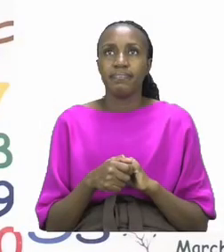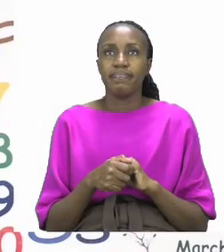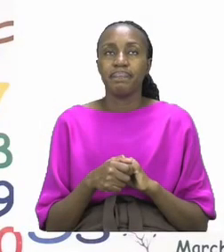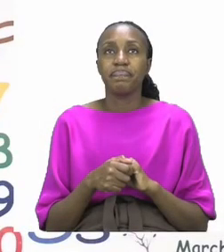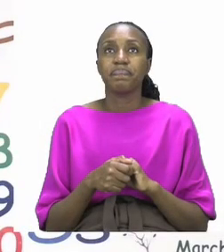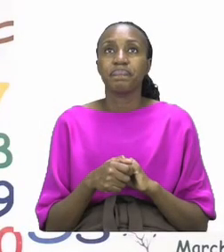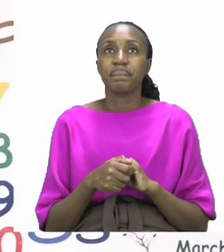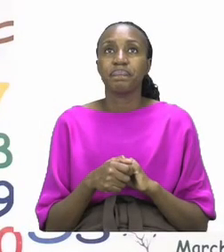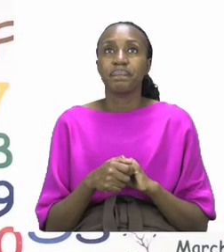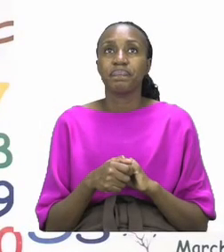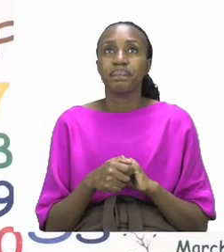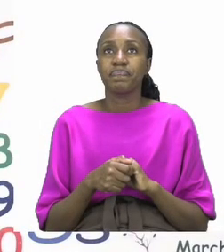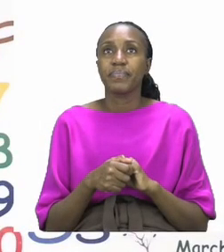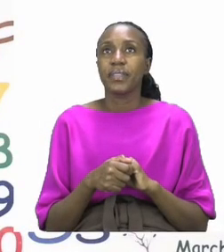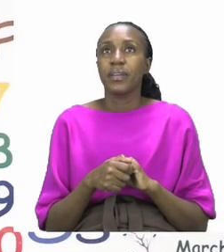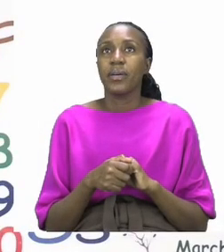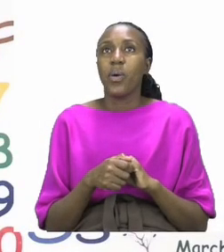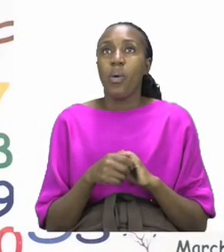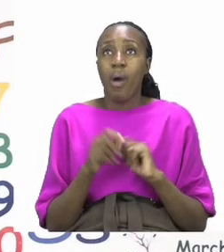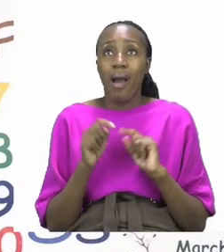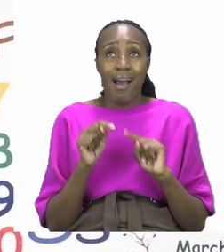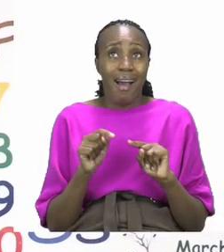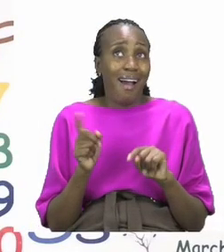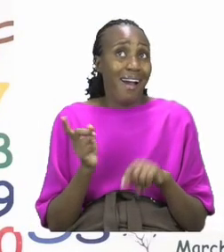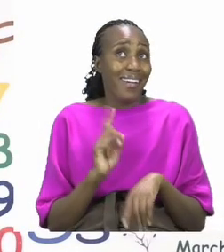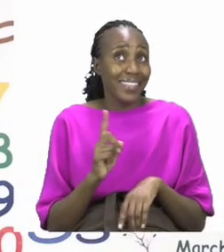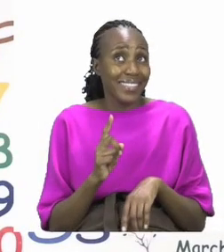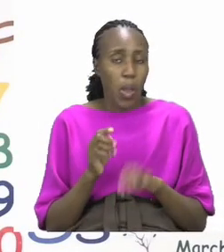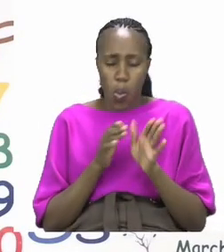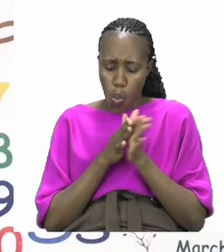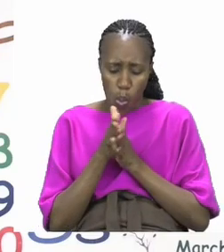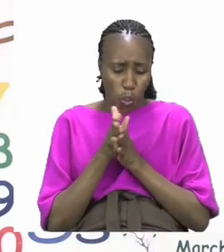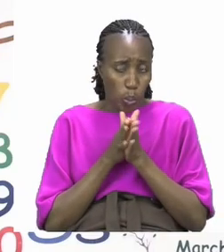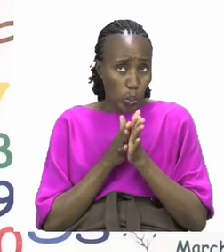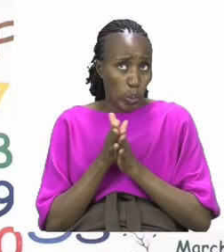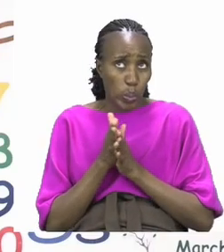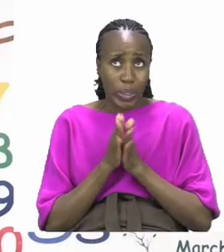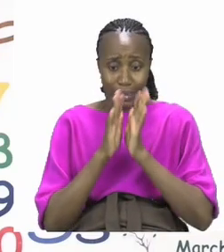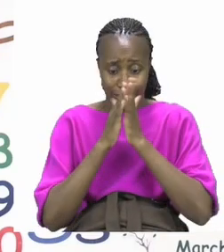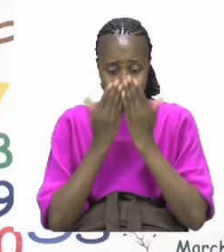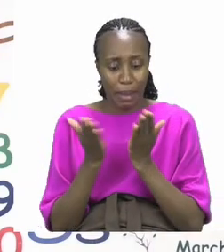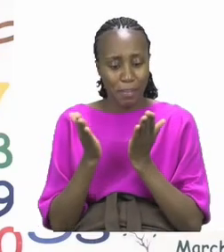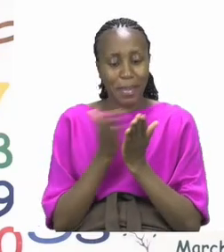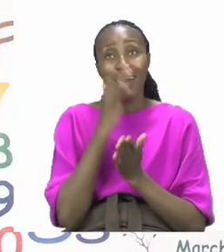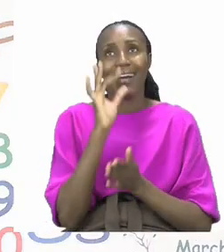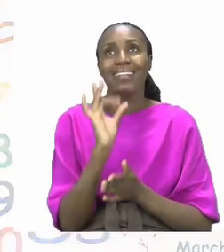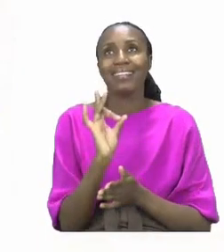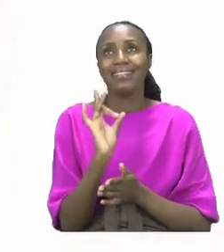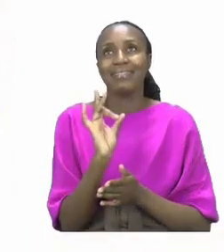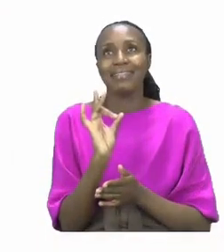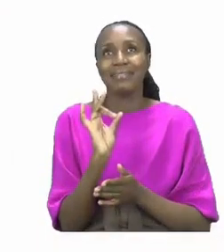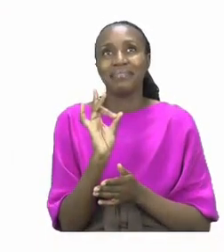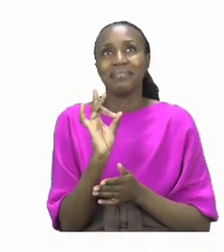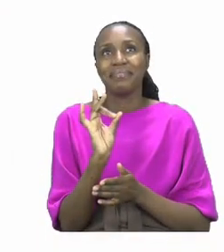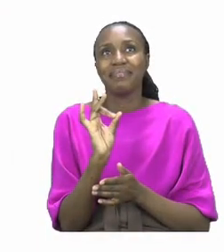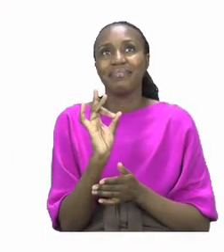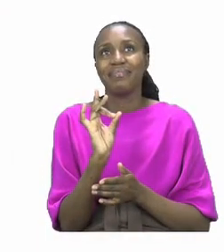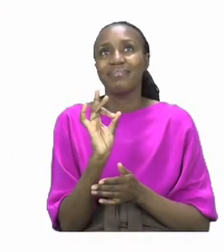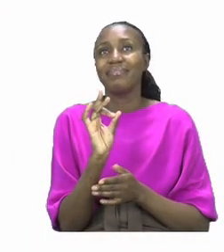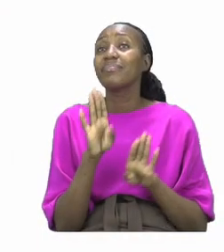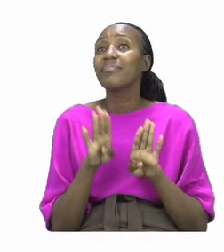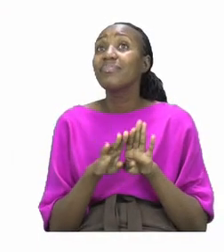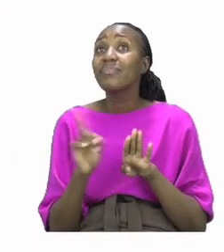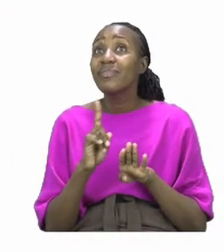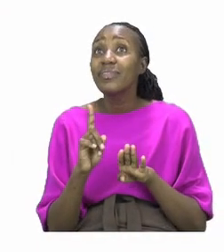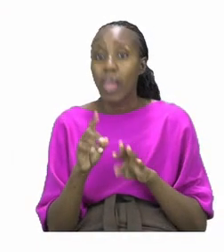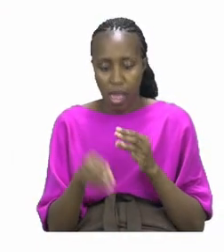Boys and girls, let's do something fun on page 8. On page 8, we are going to be doing